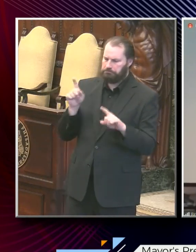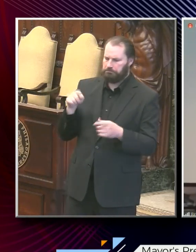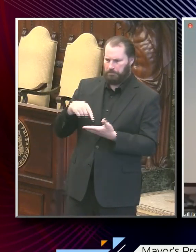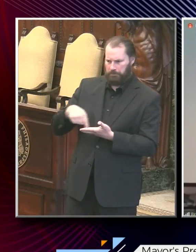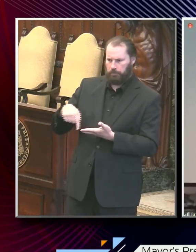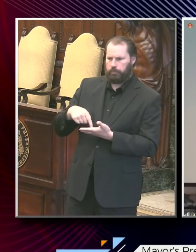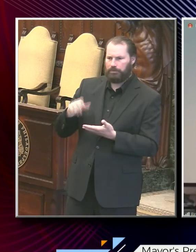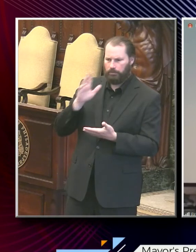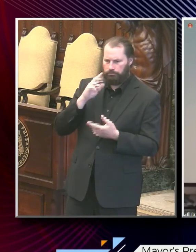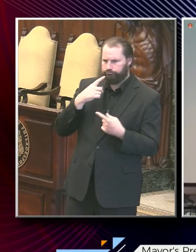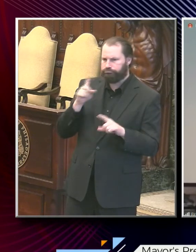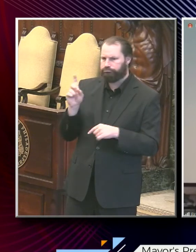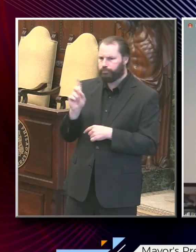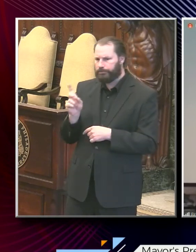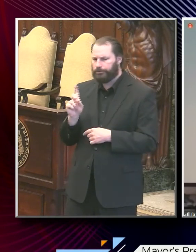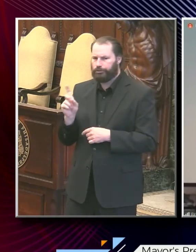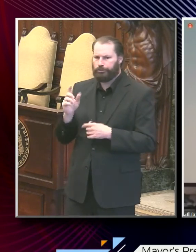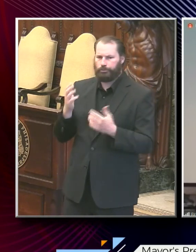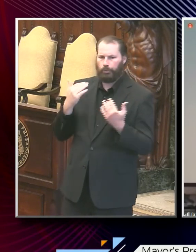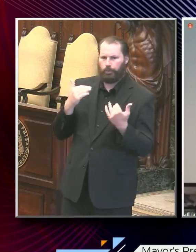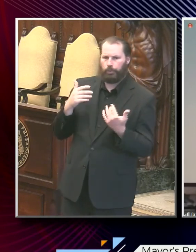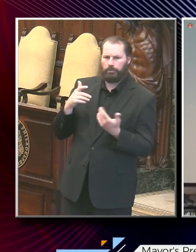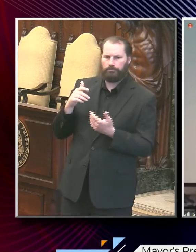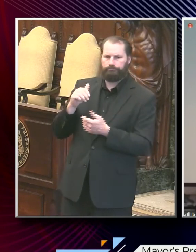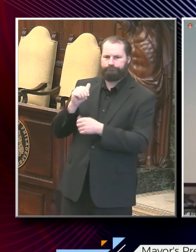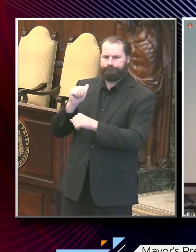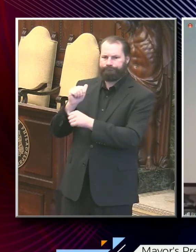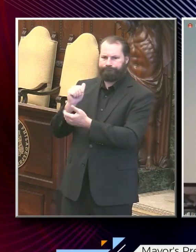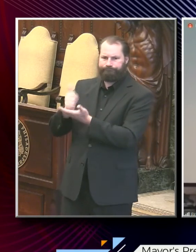the very near future. So we have folks working on that issue